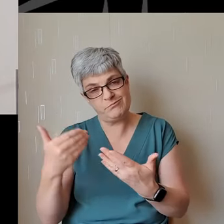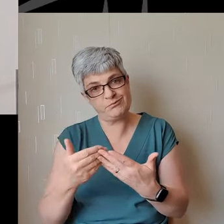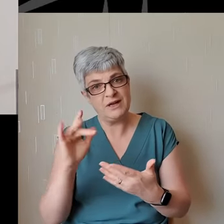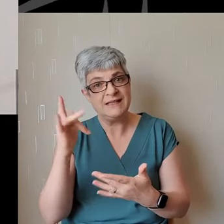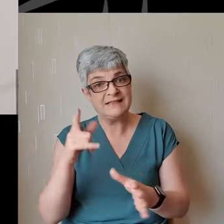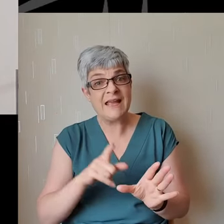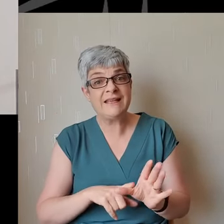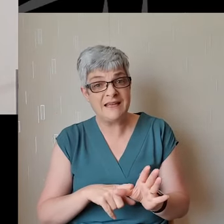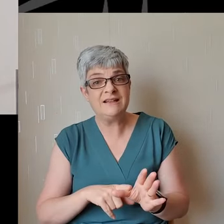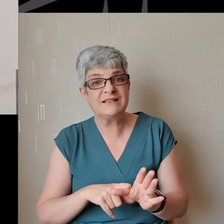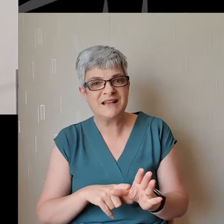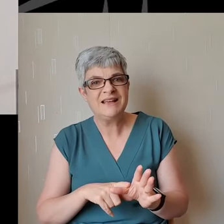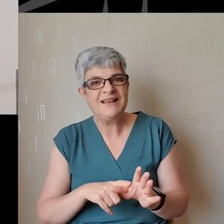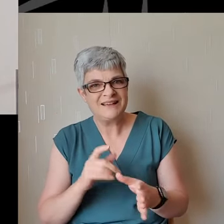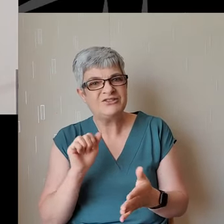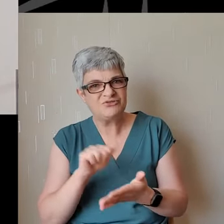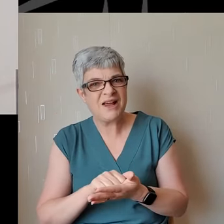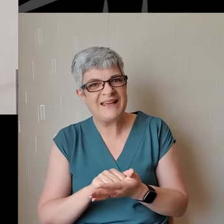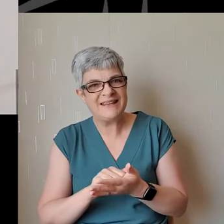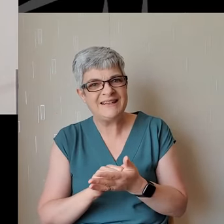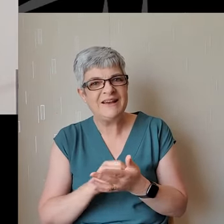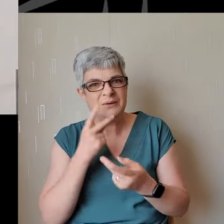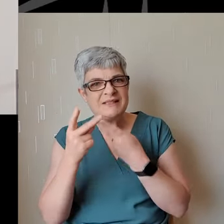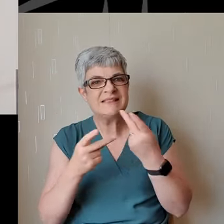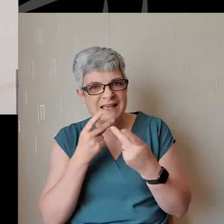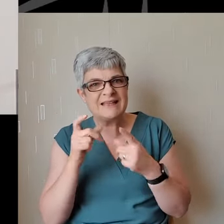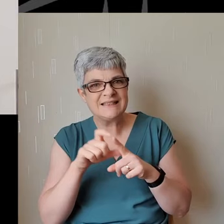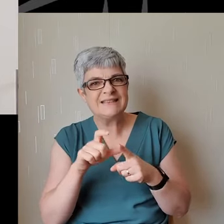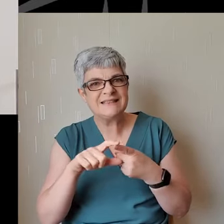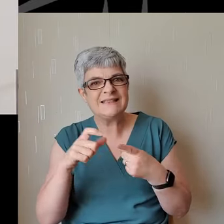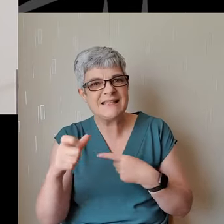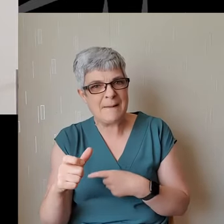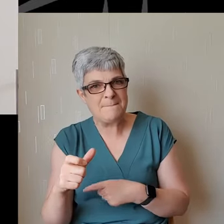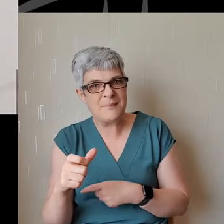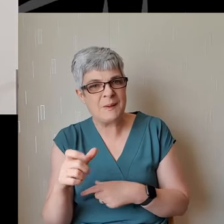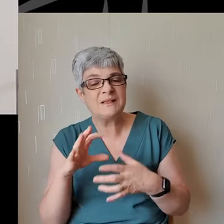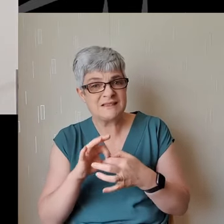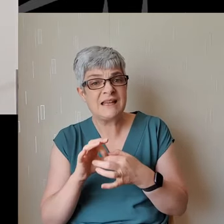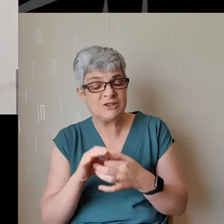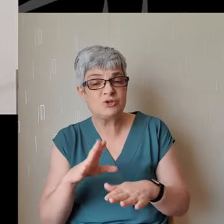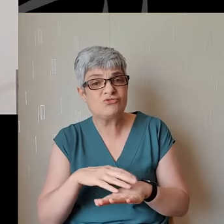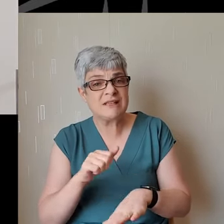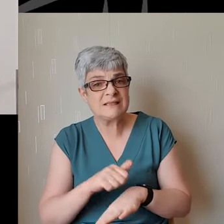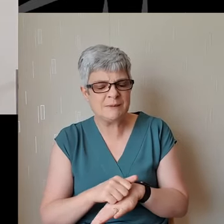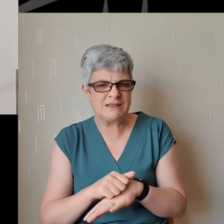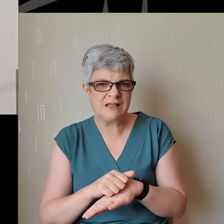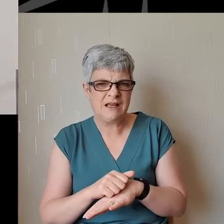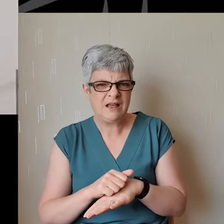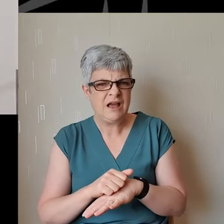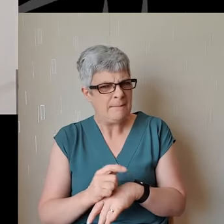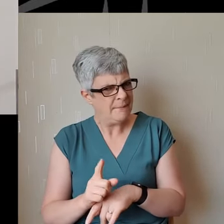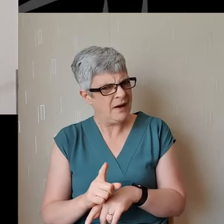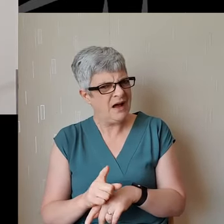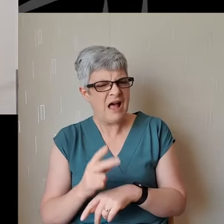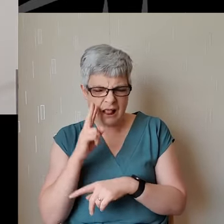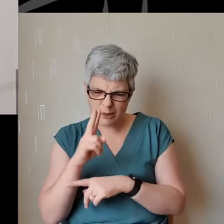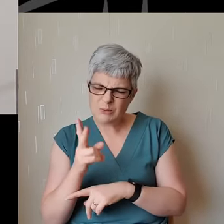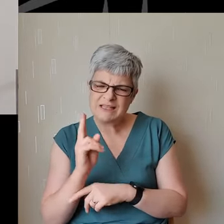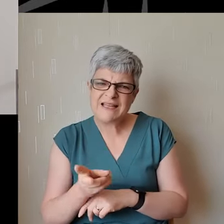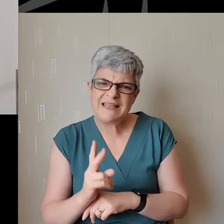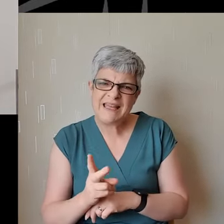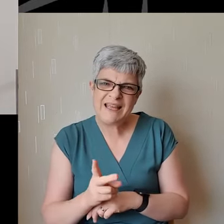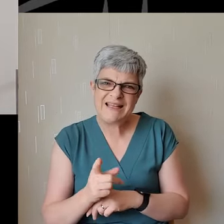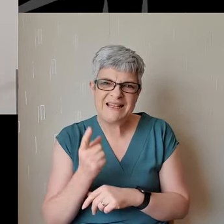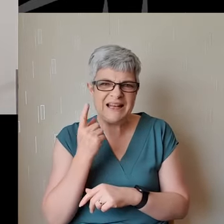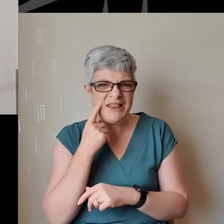December. And it is a hymn that is associated with Christmas. But as I looked again at that hymn, I thought,